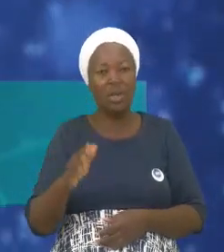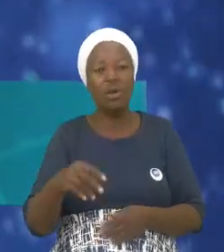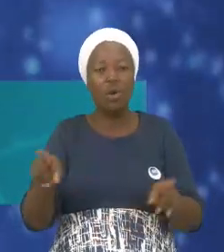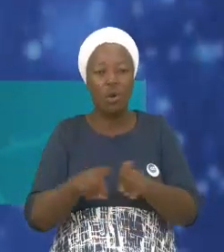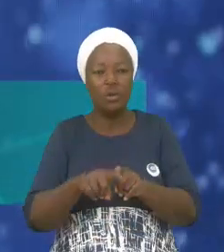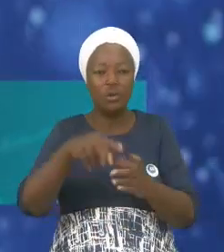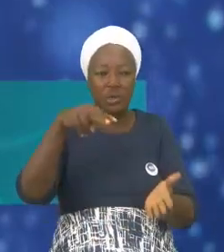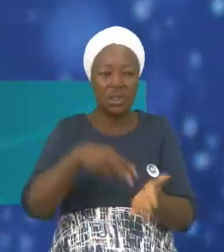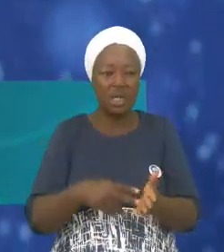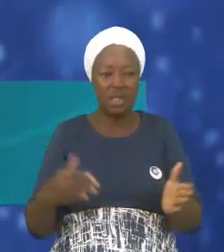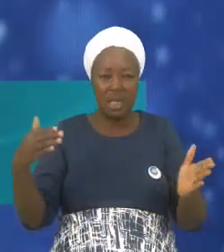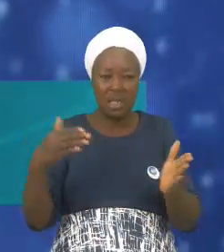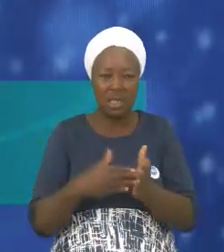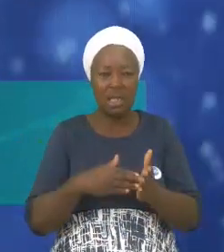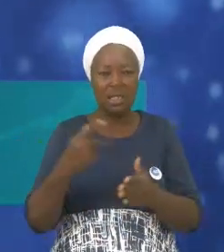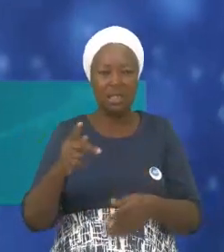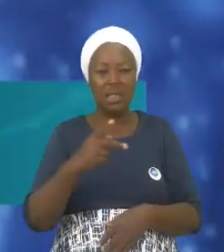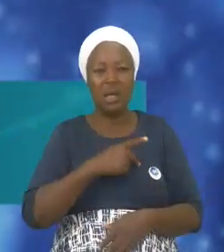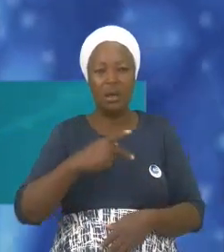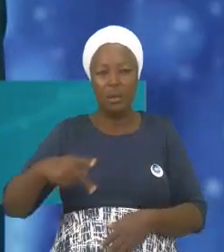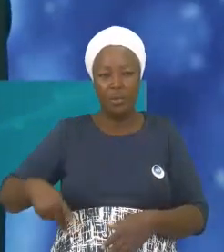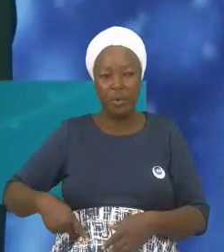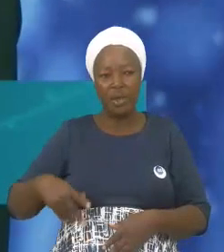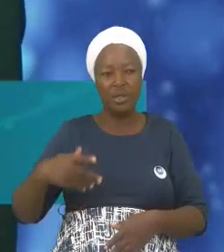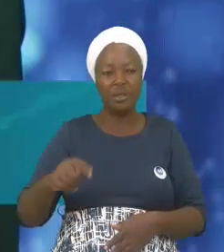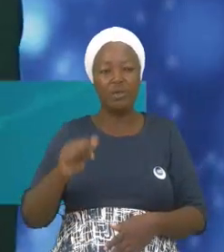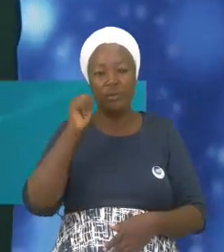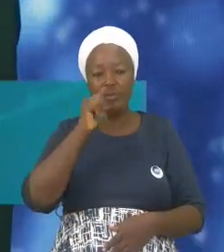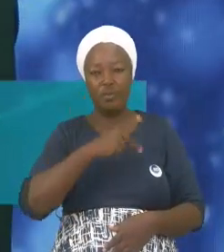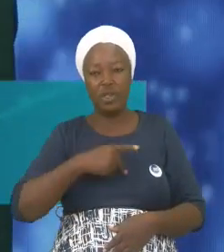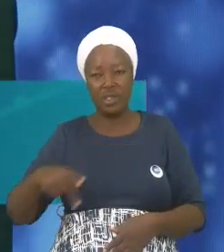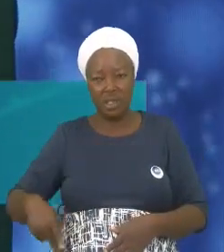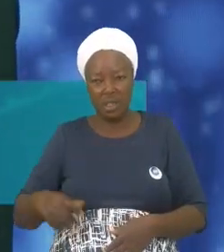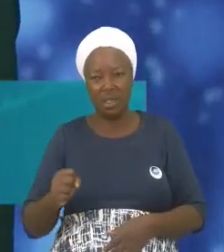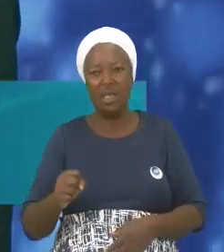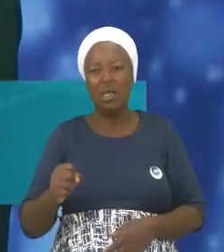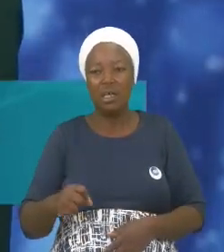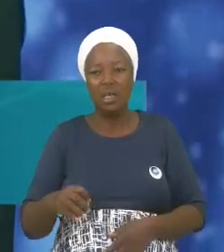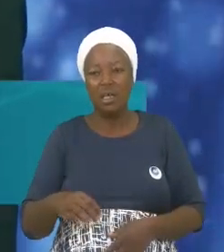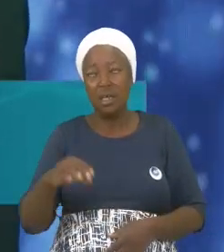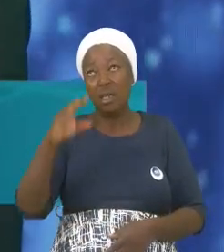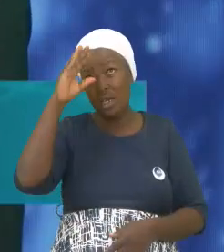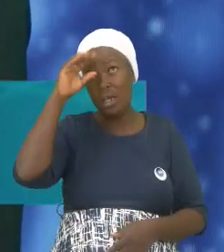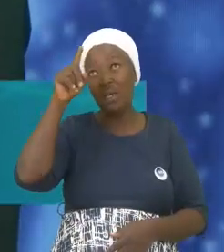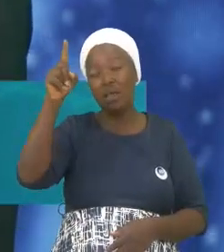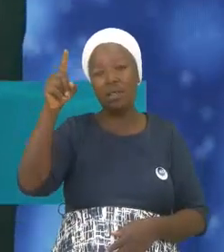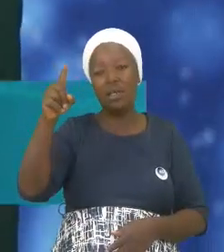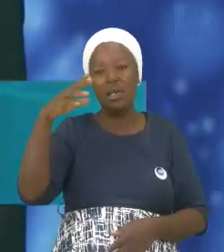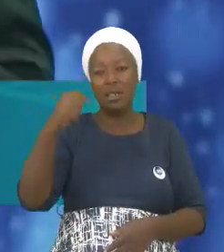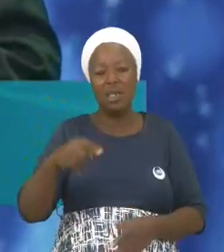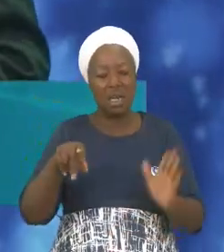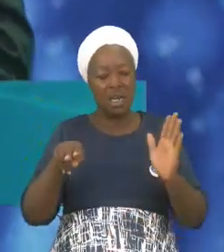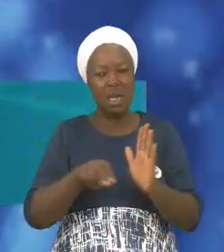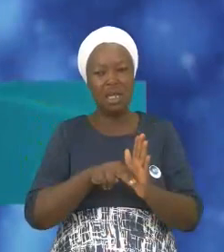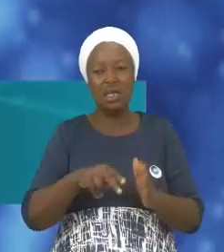against the prince of princes. He, the negative man, the son of perdition, the man